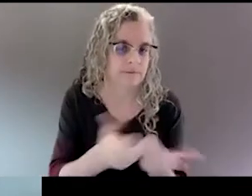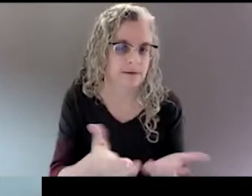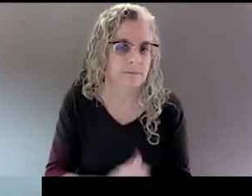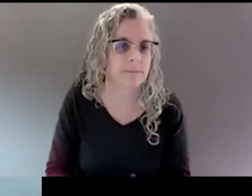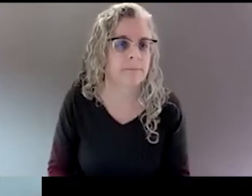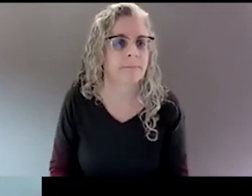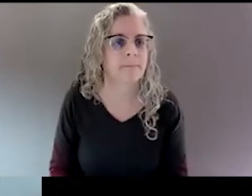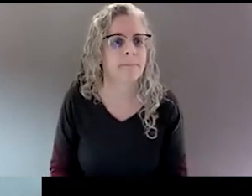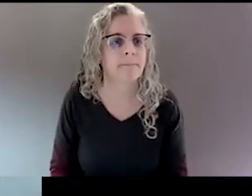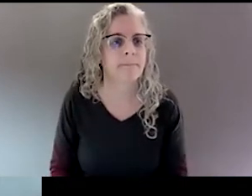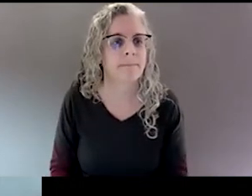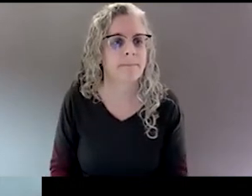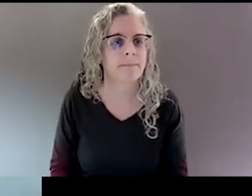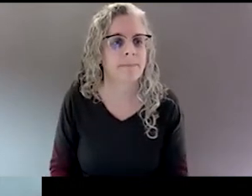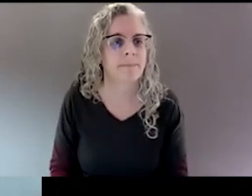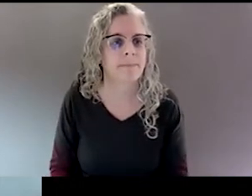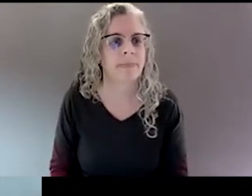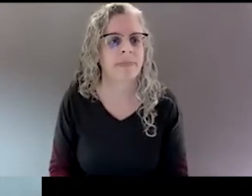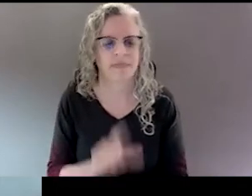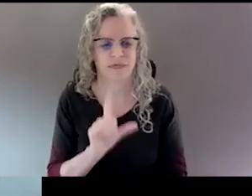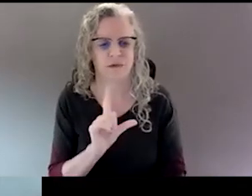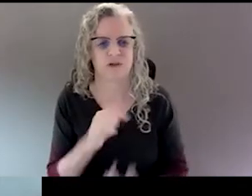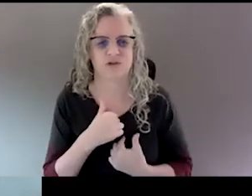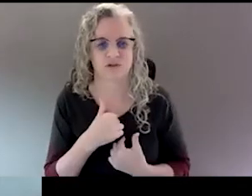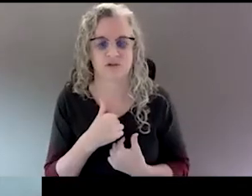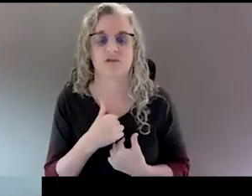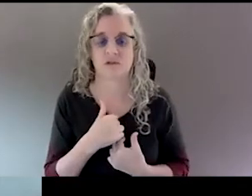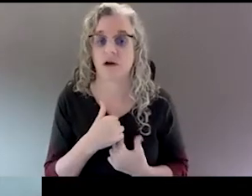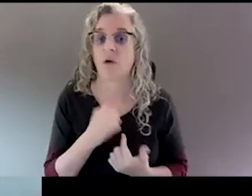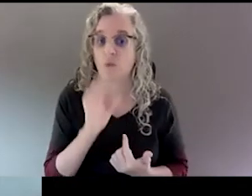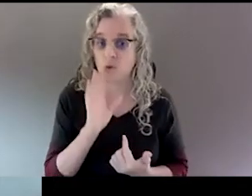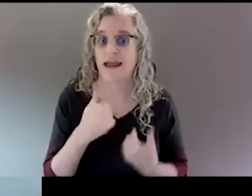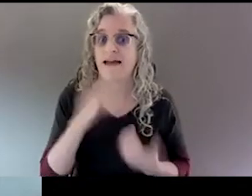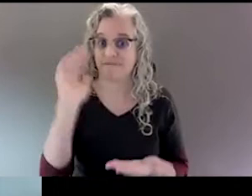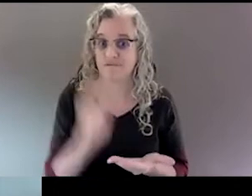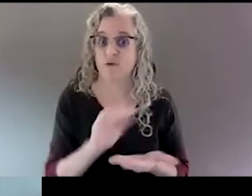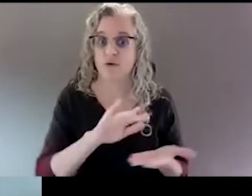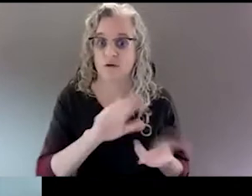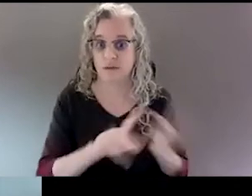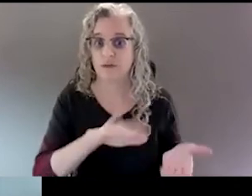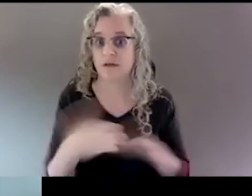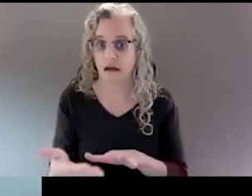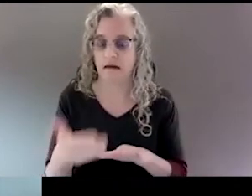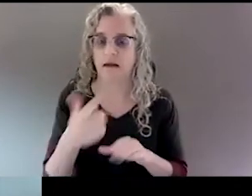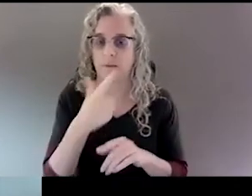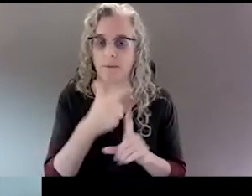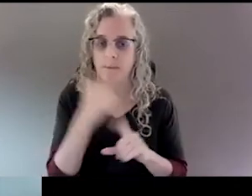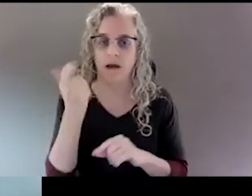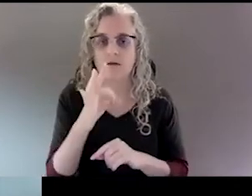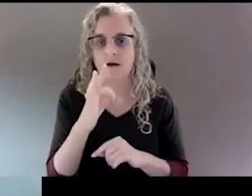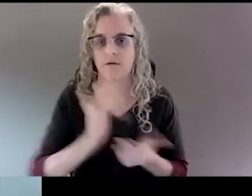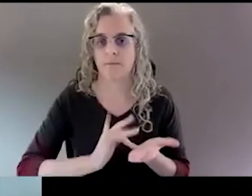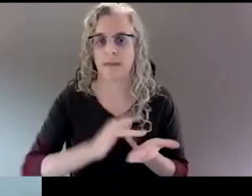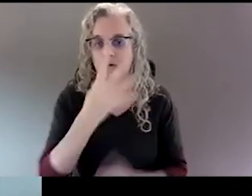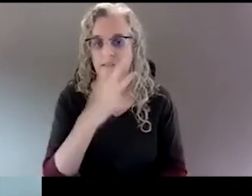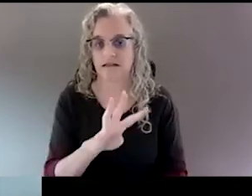Well, we would certainly see less deaths as a result of medical neglect. I think that's the first thing that comes